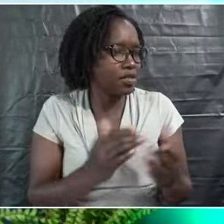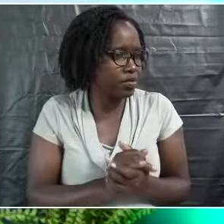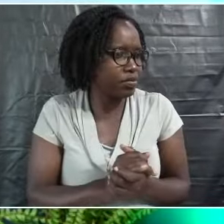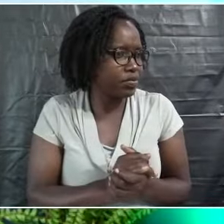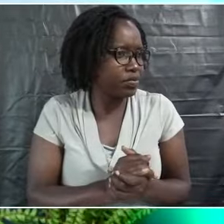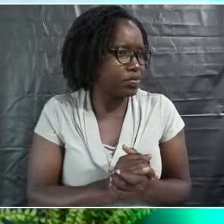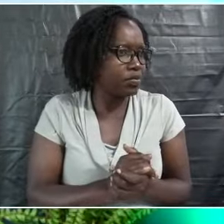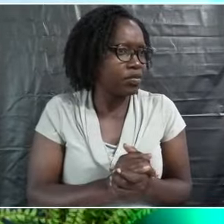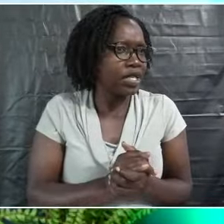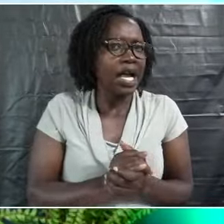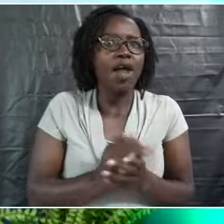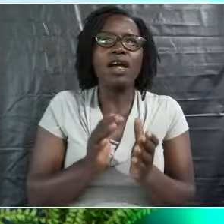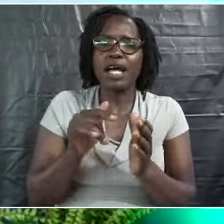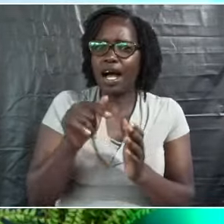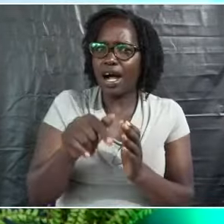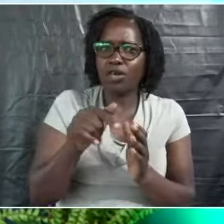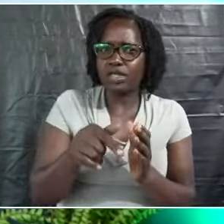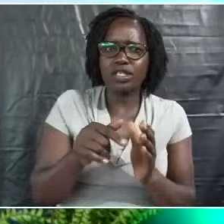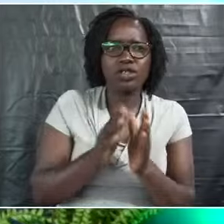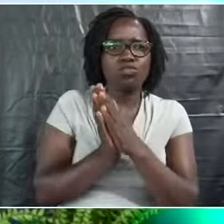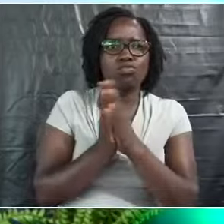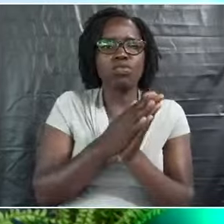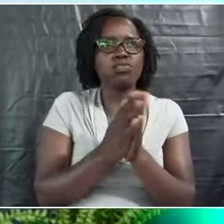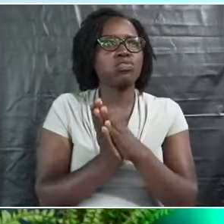The context of this particular story